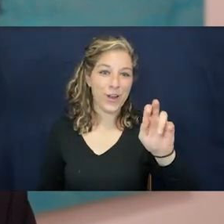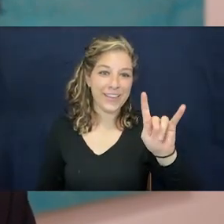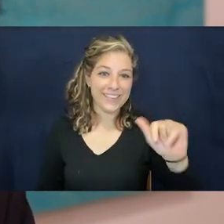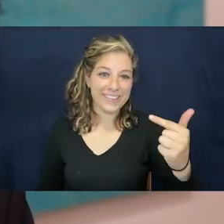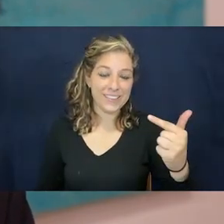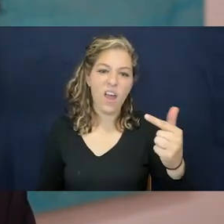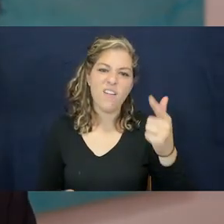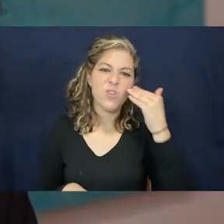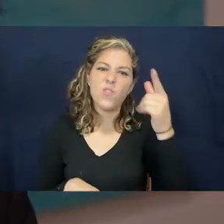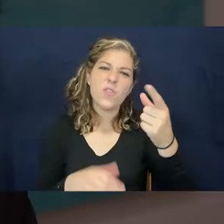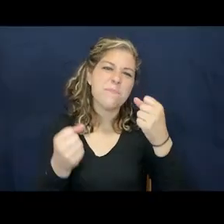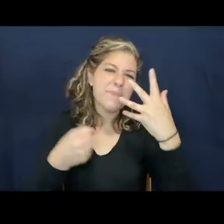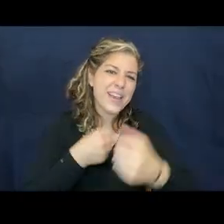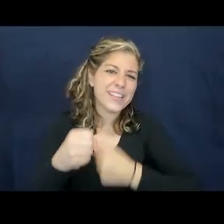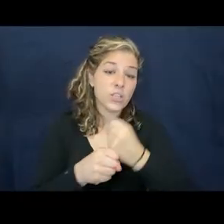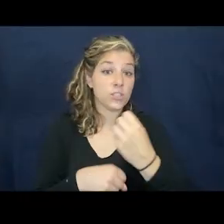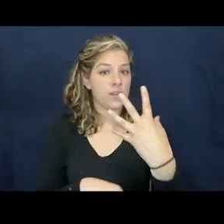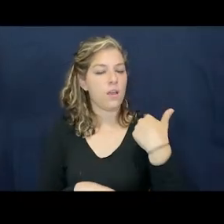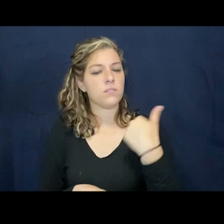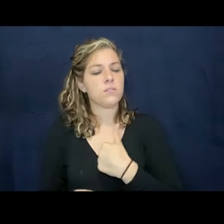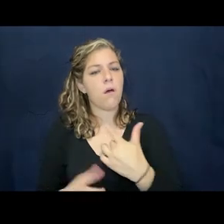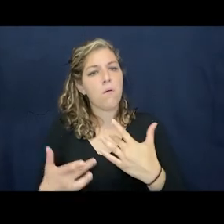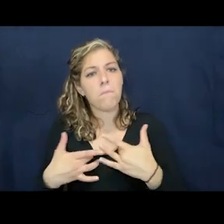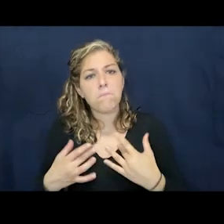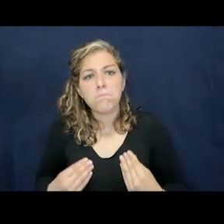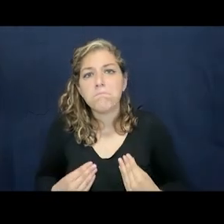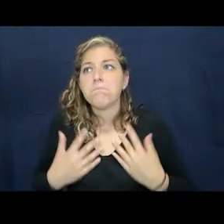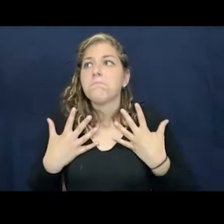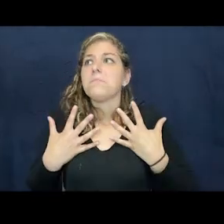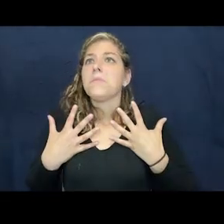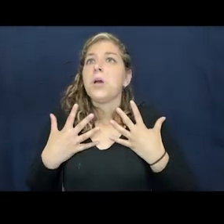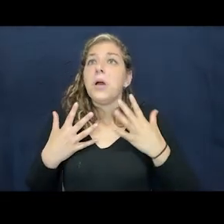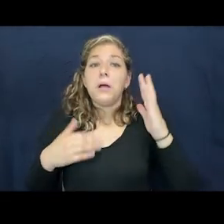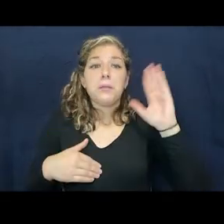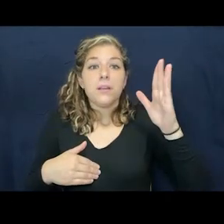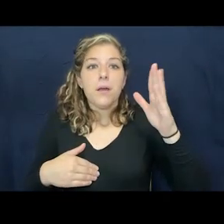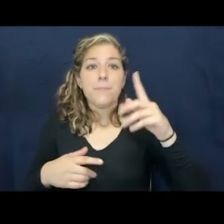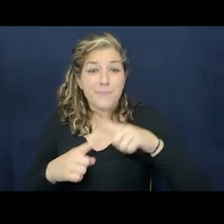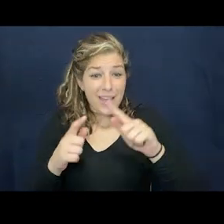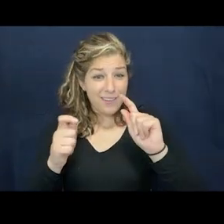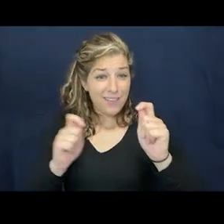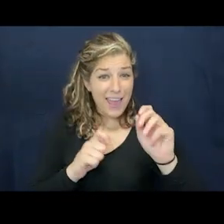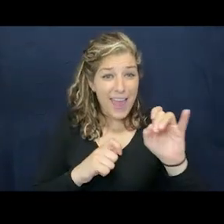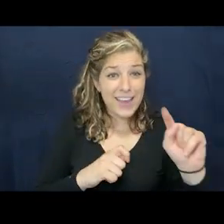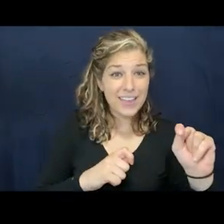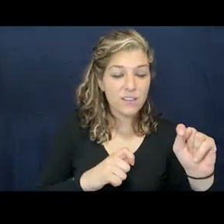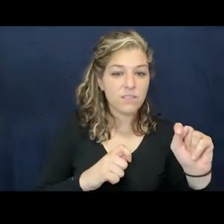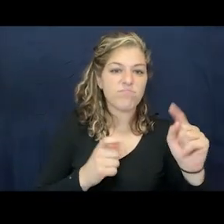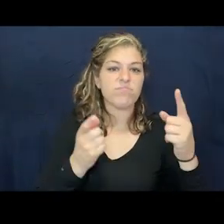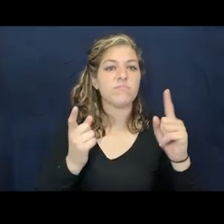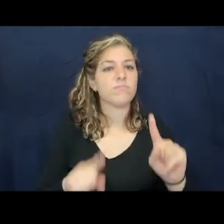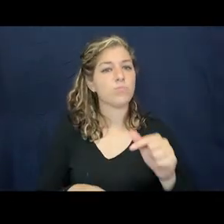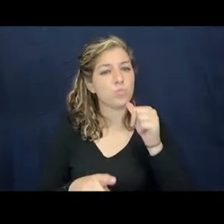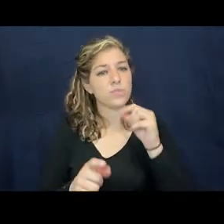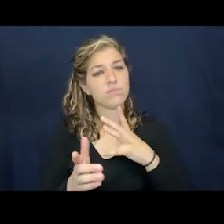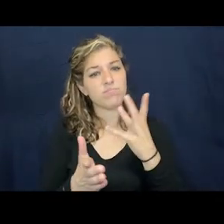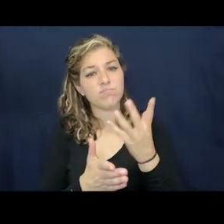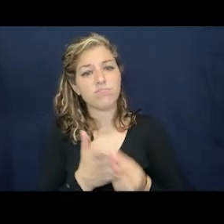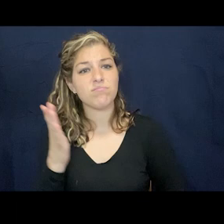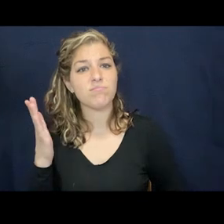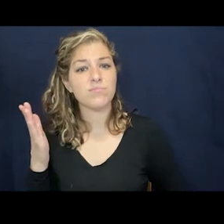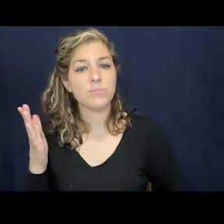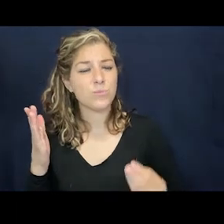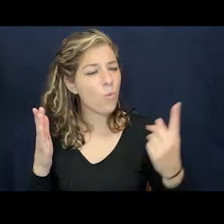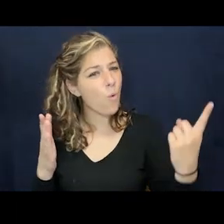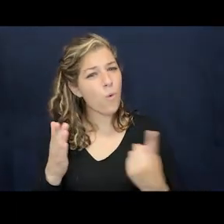performer Anne Reinking. I've known Annie for many years. She sent us a moving tribute, but by the time we were editing everything together, Annie